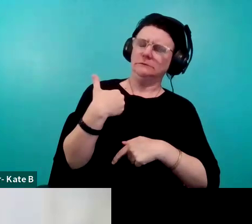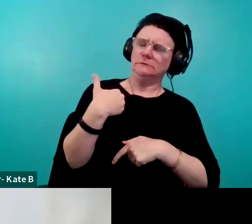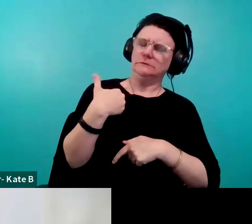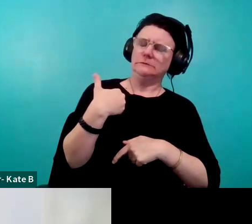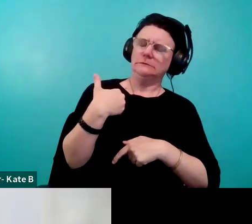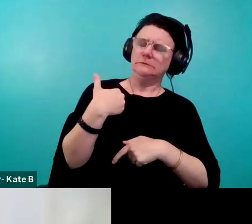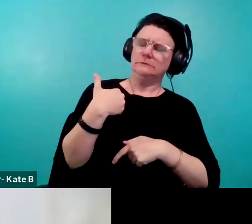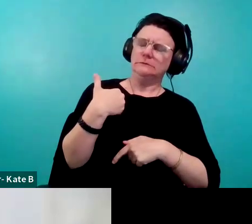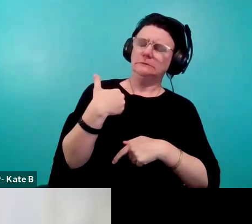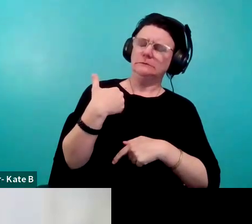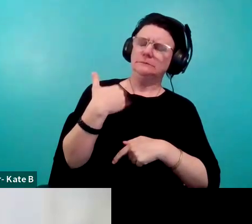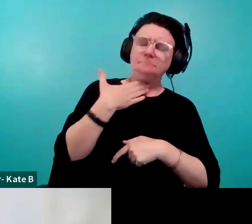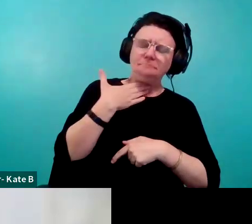also